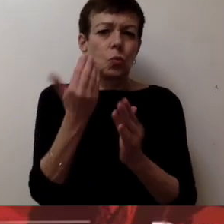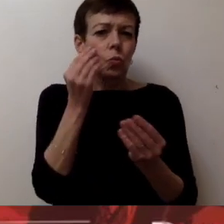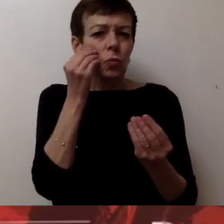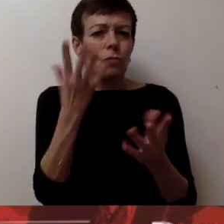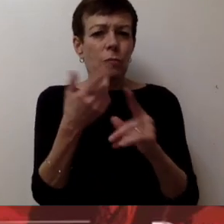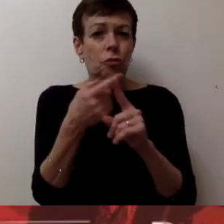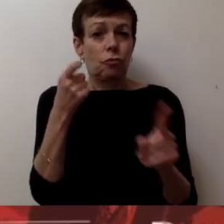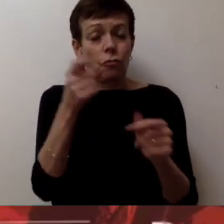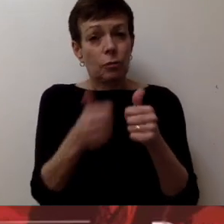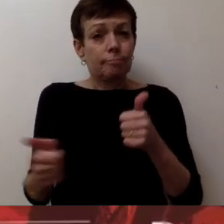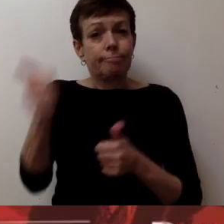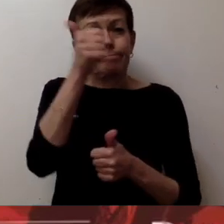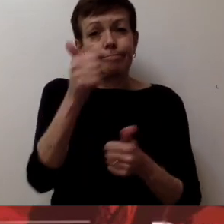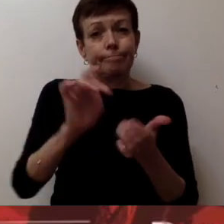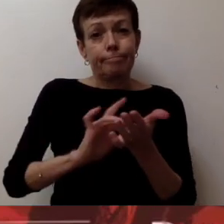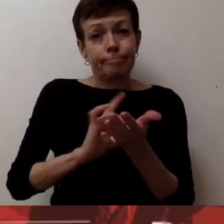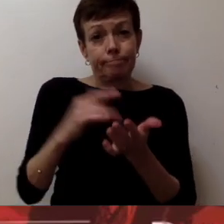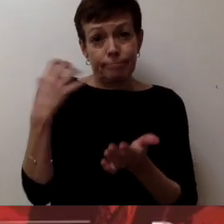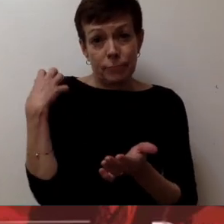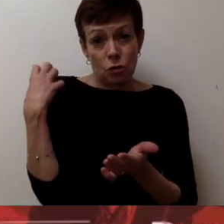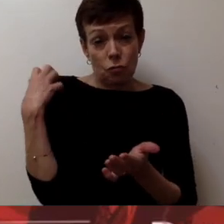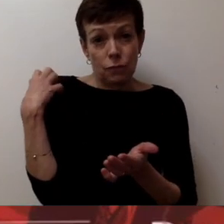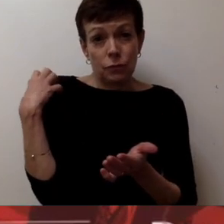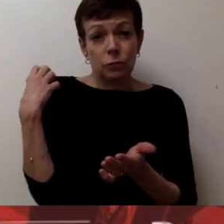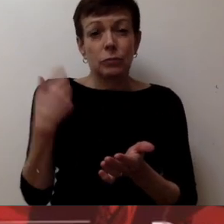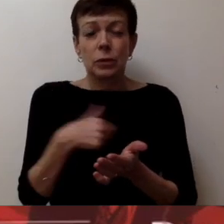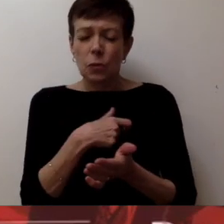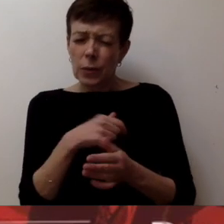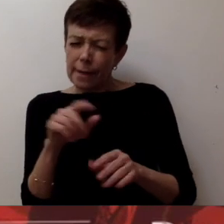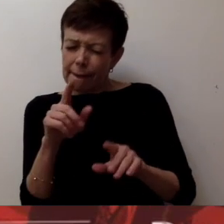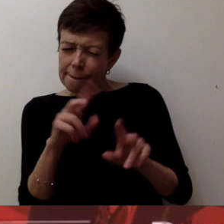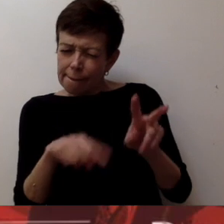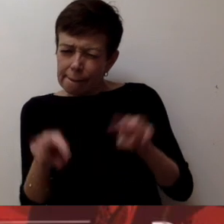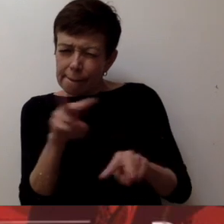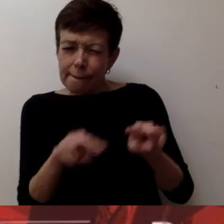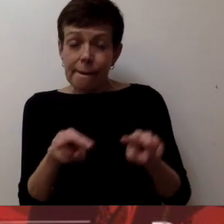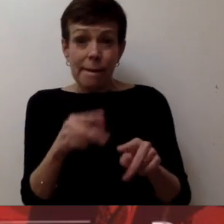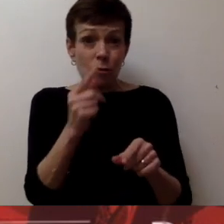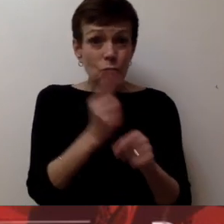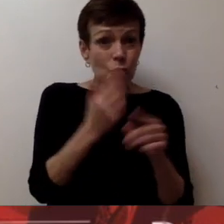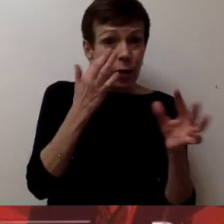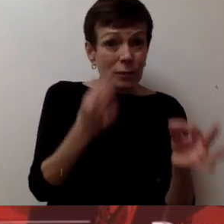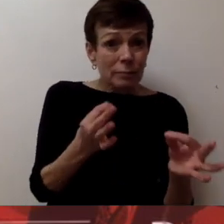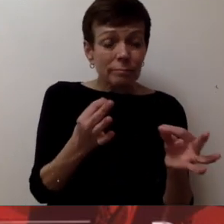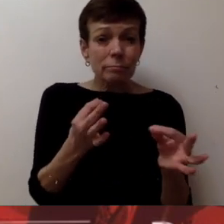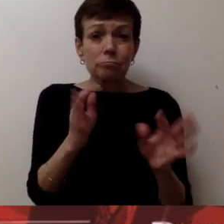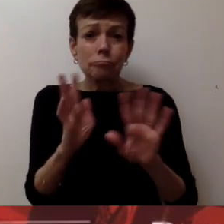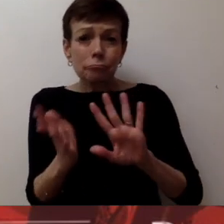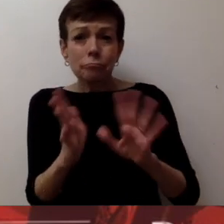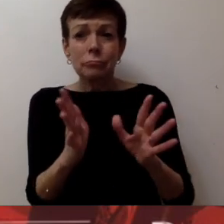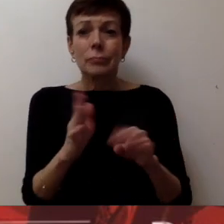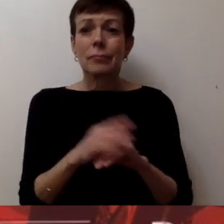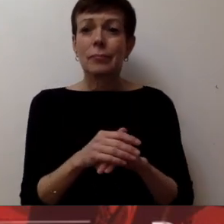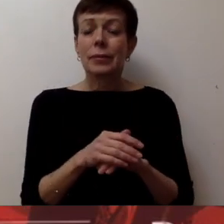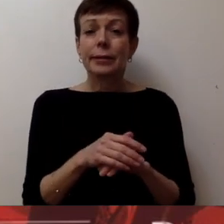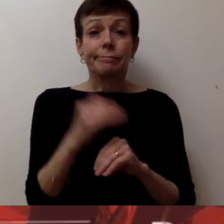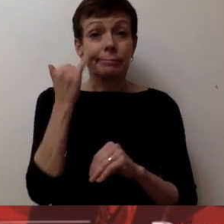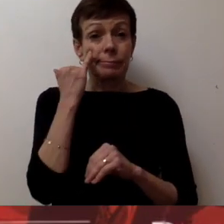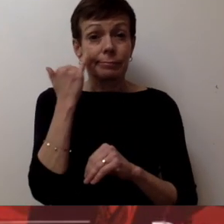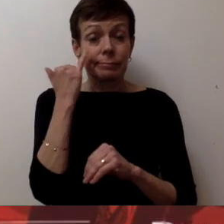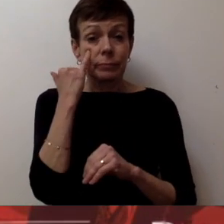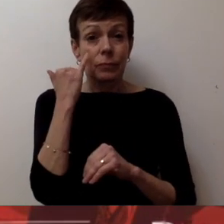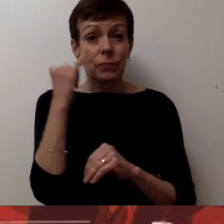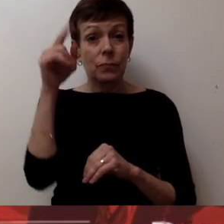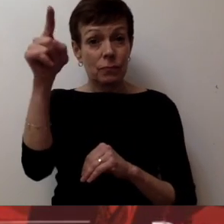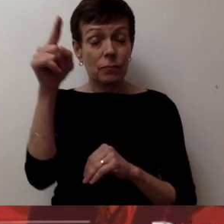received from the Chief Medical Officer of Health and Alberta Health Services, we reevaluate our decisions, and if we